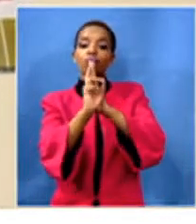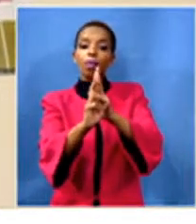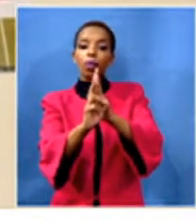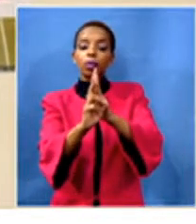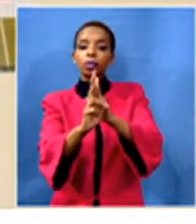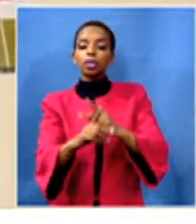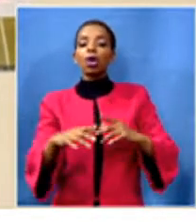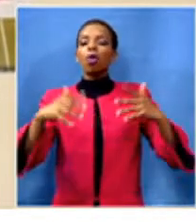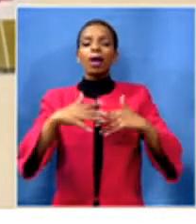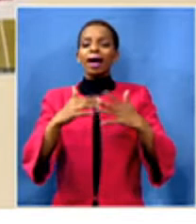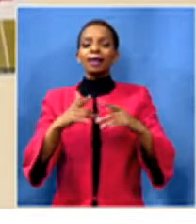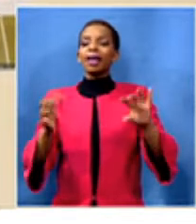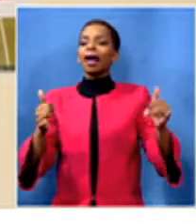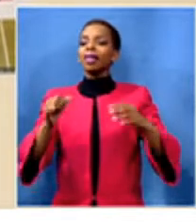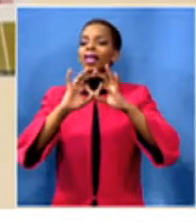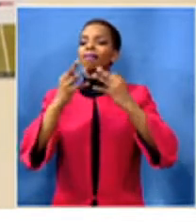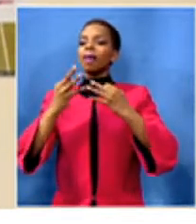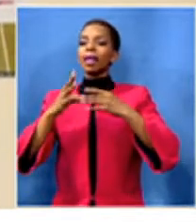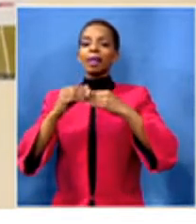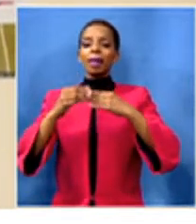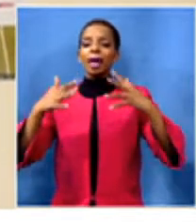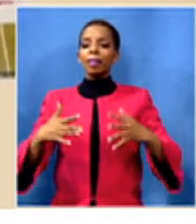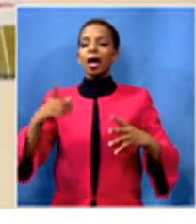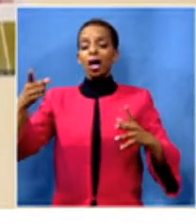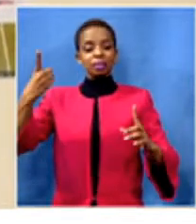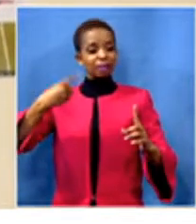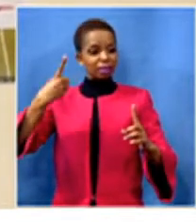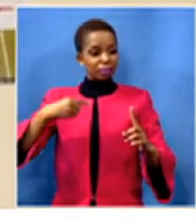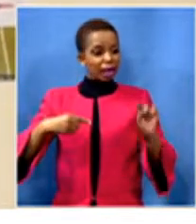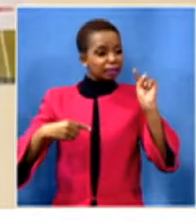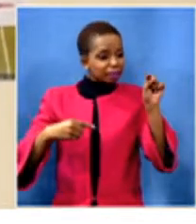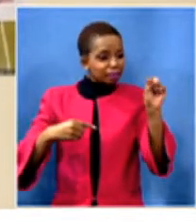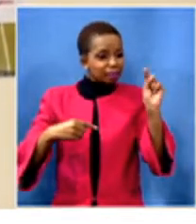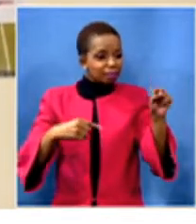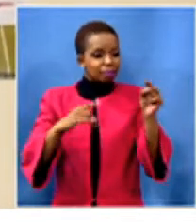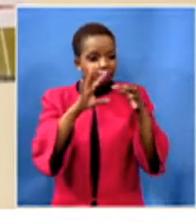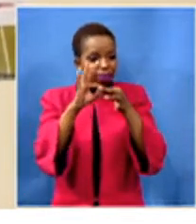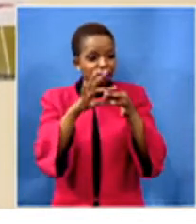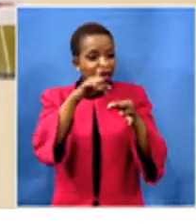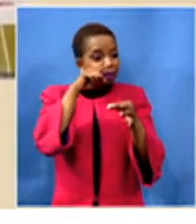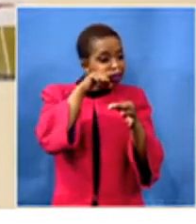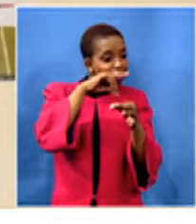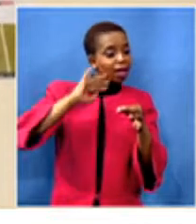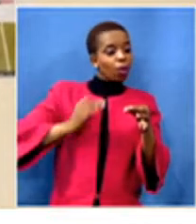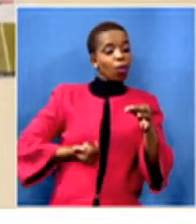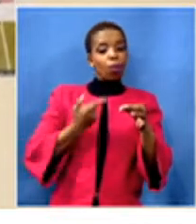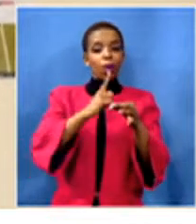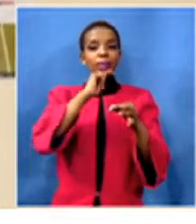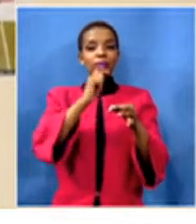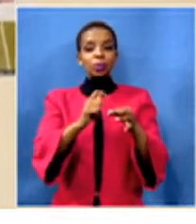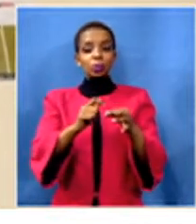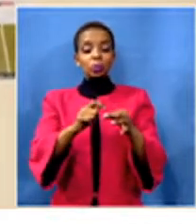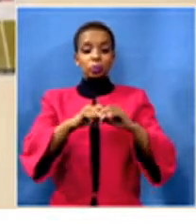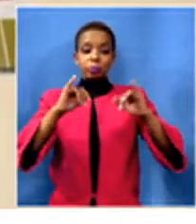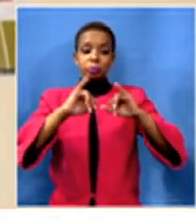member of the family that is suspecting that the particular woman is under threat, either not yet